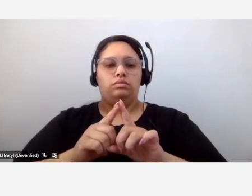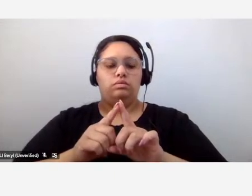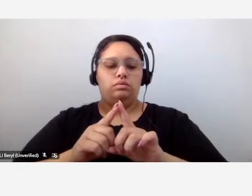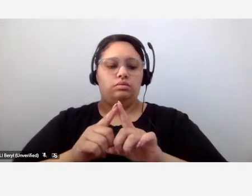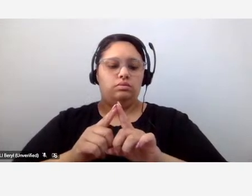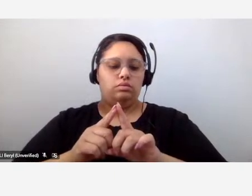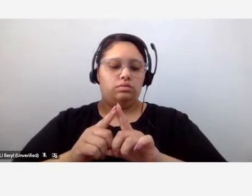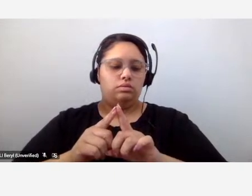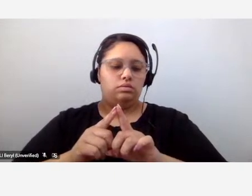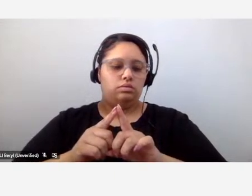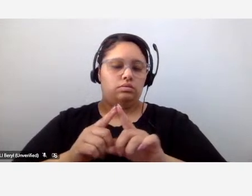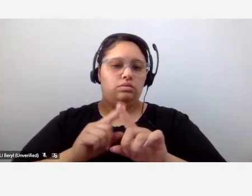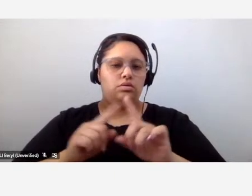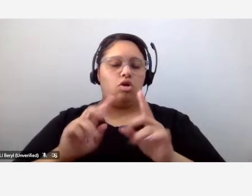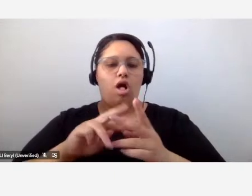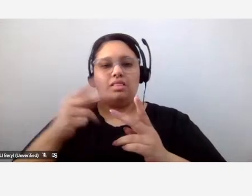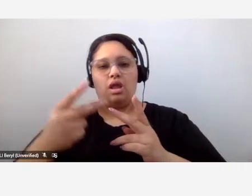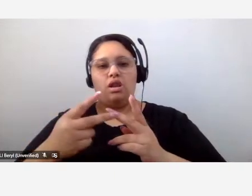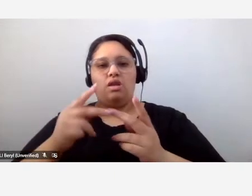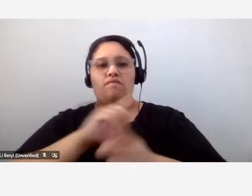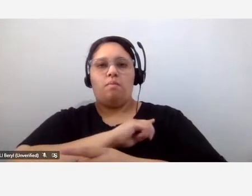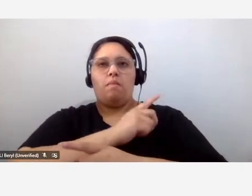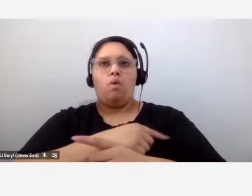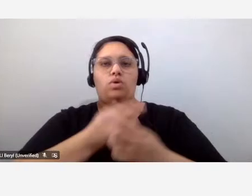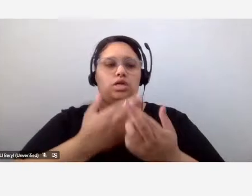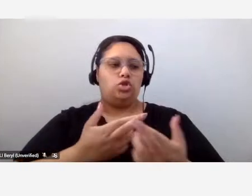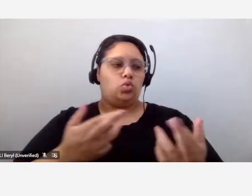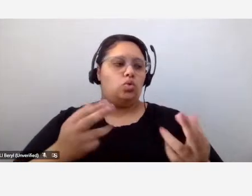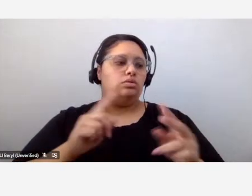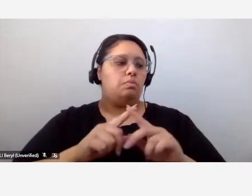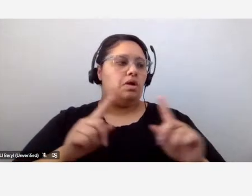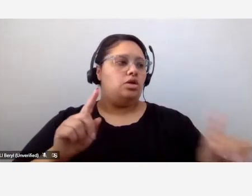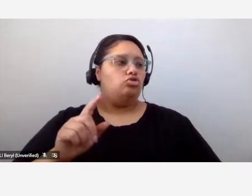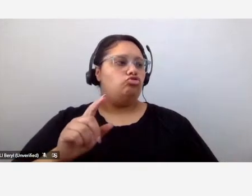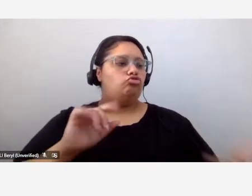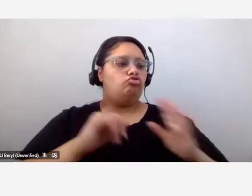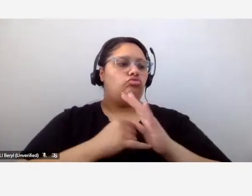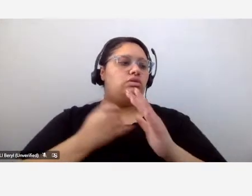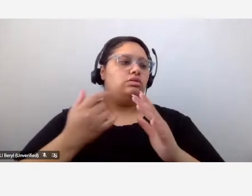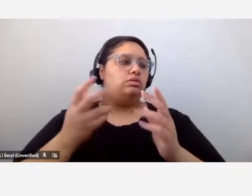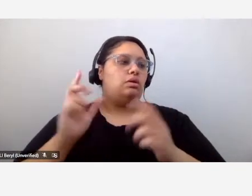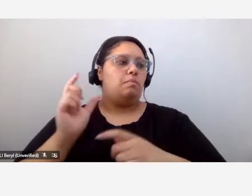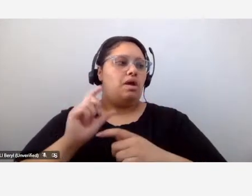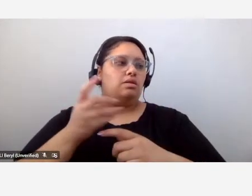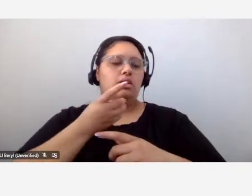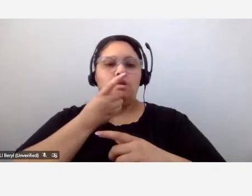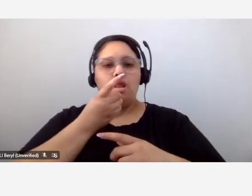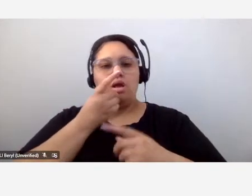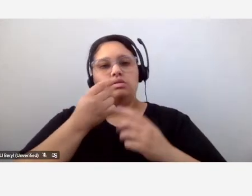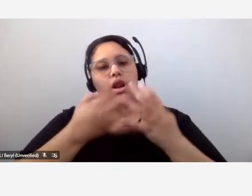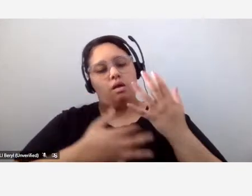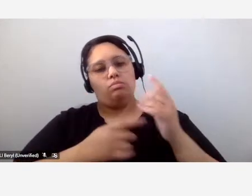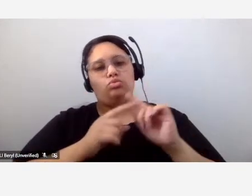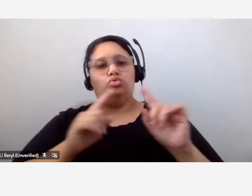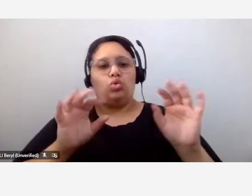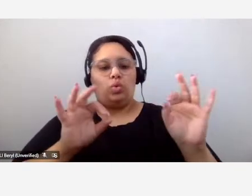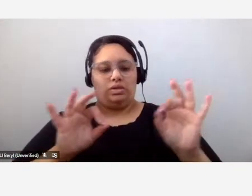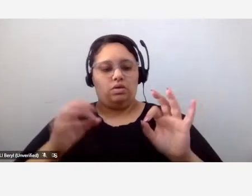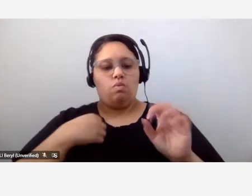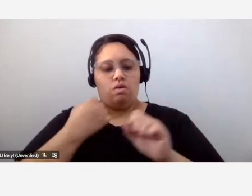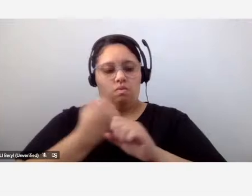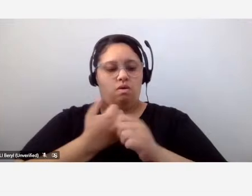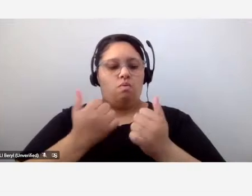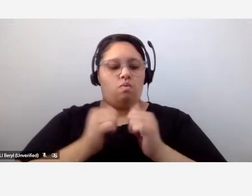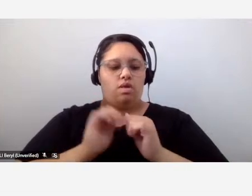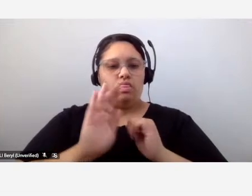on alternative power sources, or even just battery lights and things like that. So we have been working with